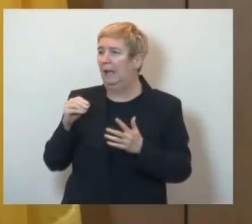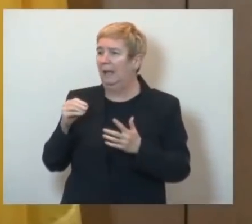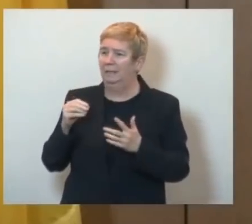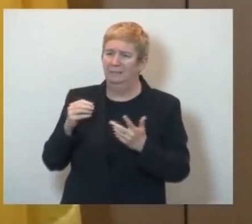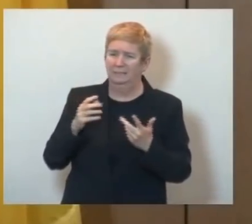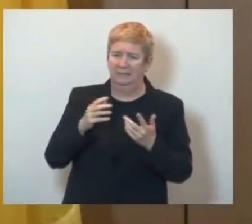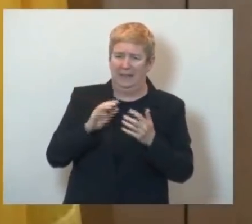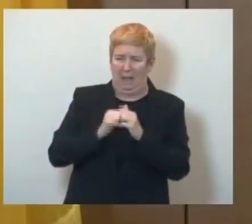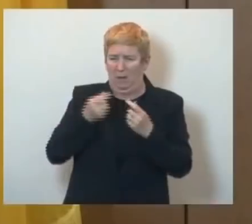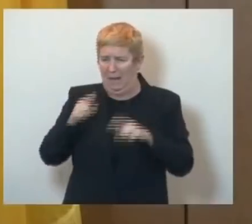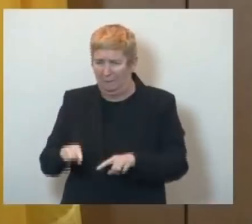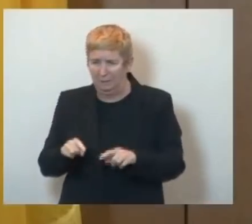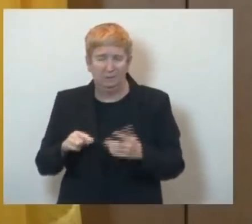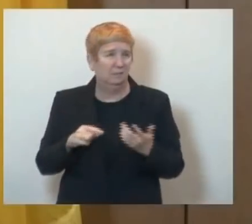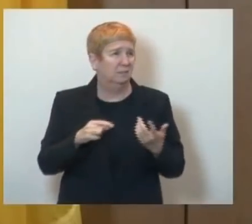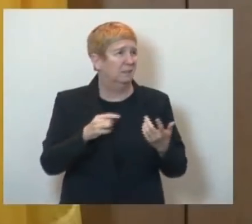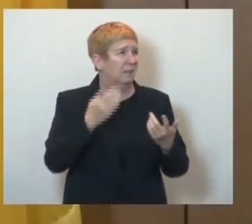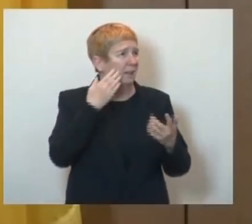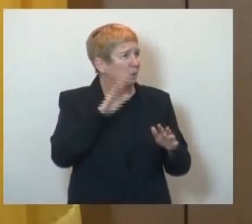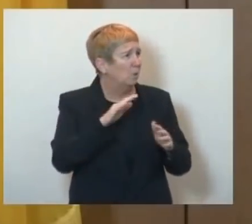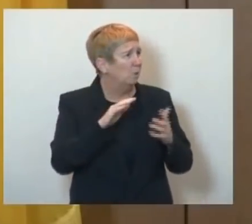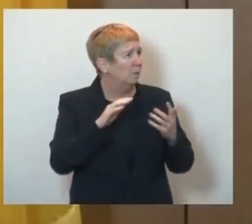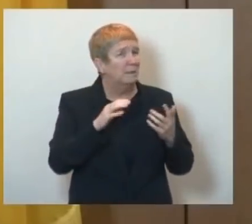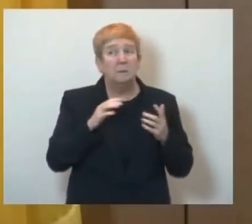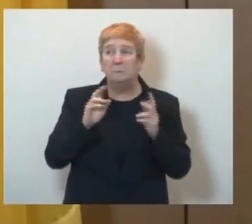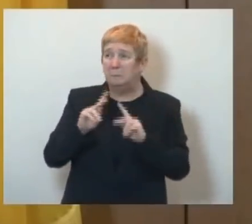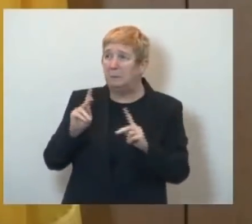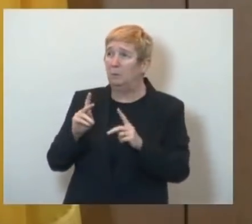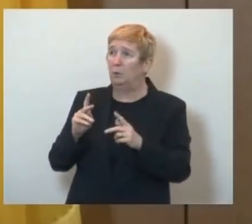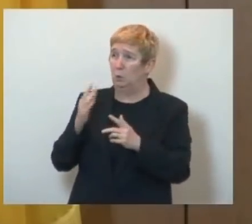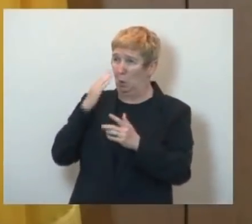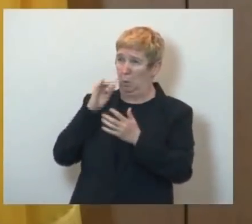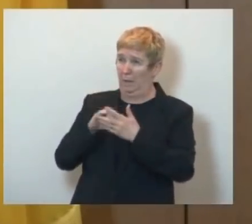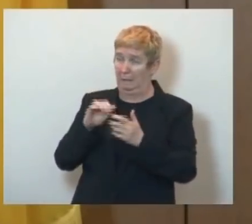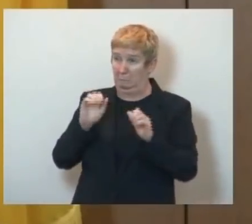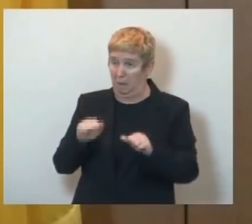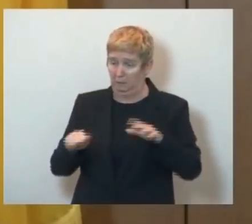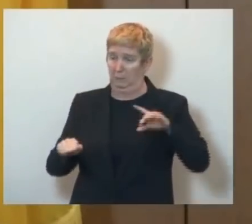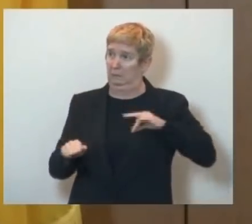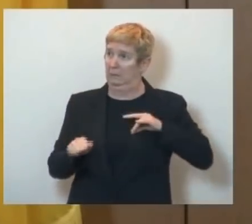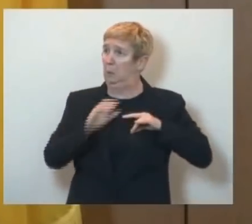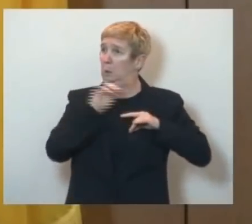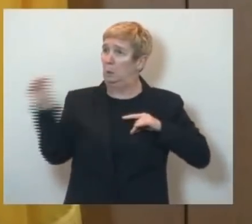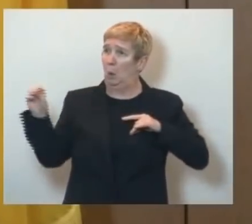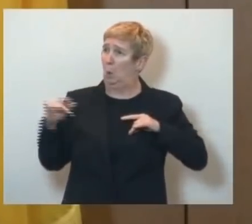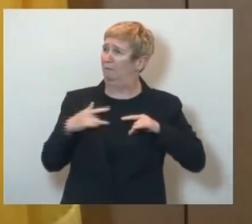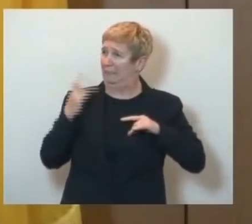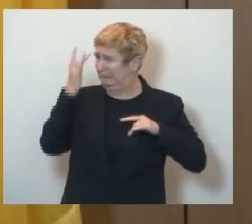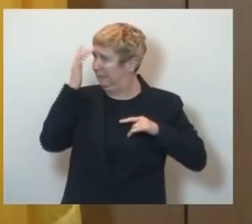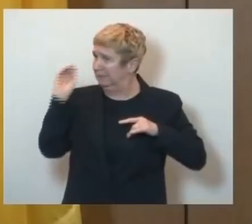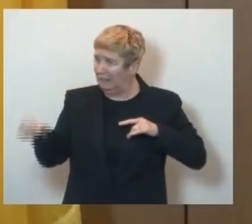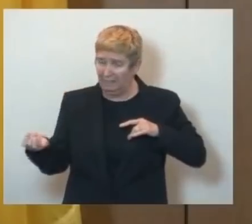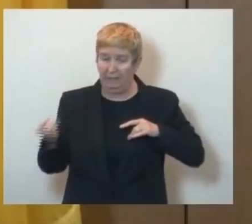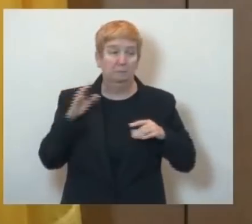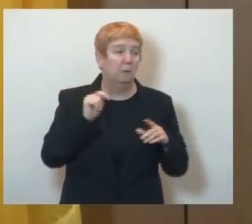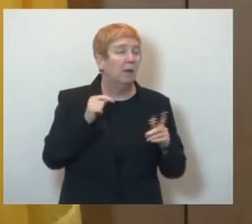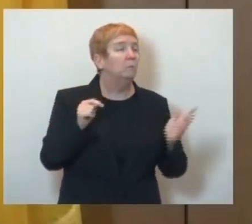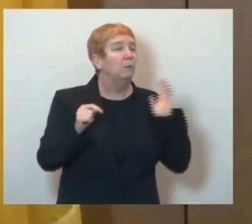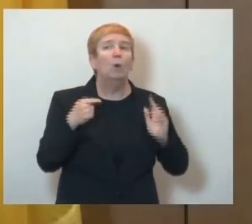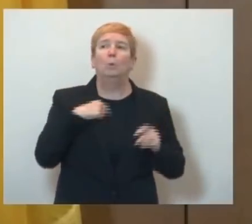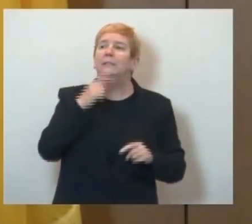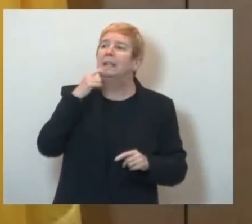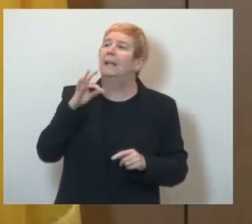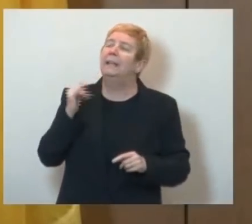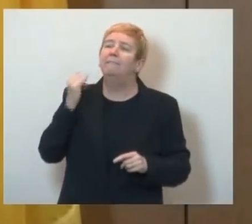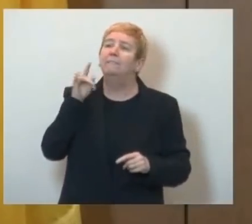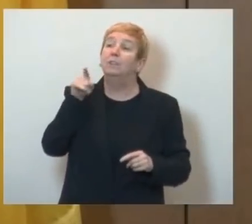we know unequivocally that you can have this virus and be asymptomatic. So when we said if you're a